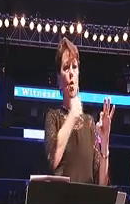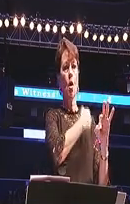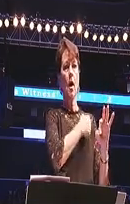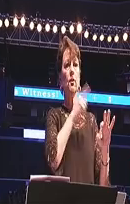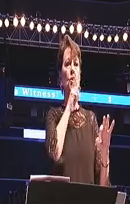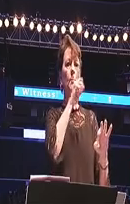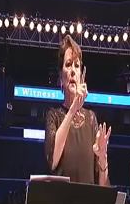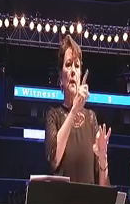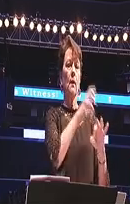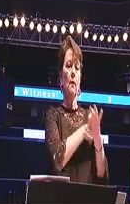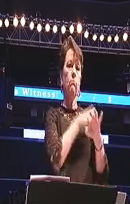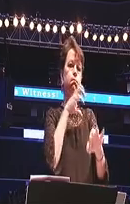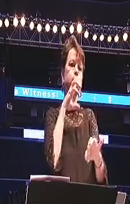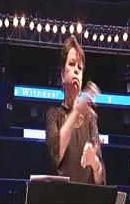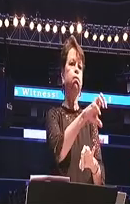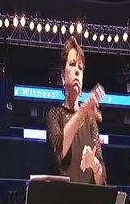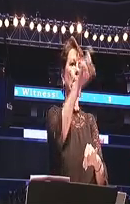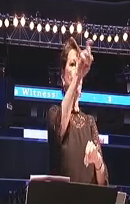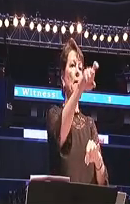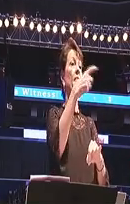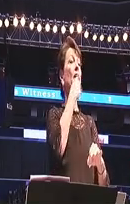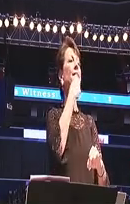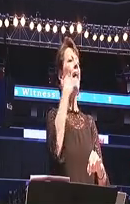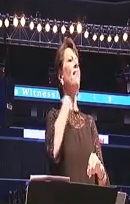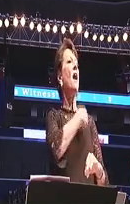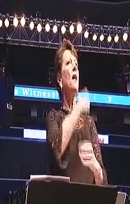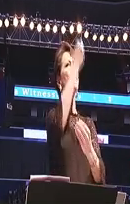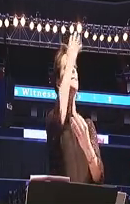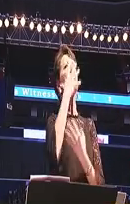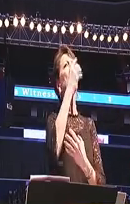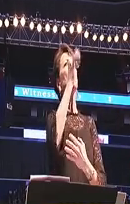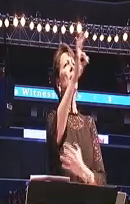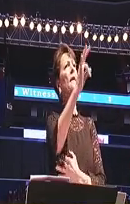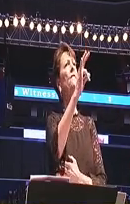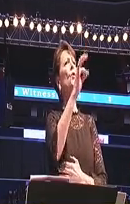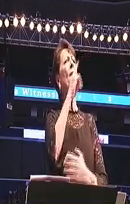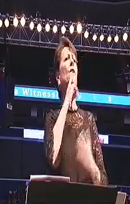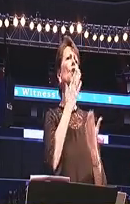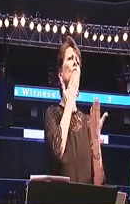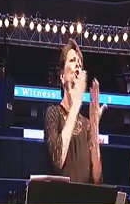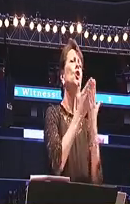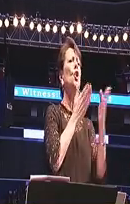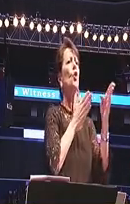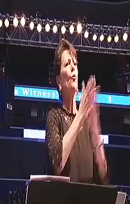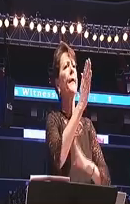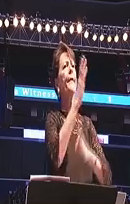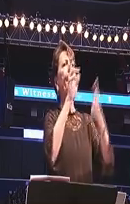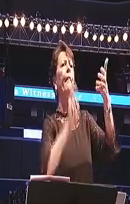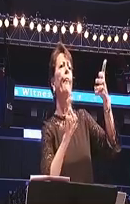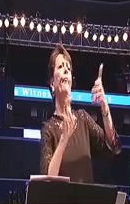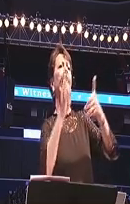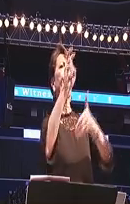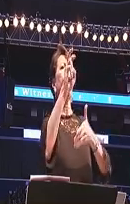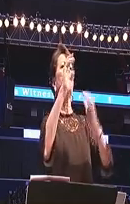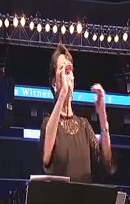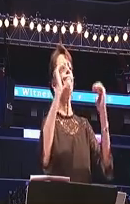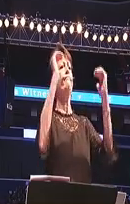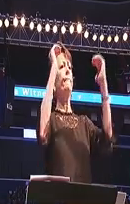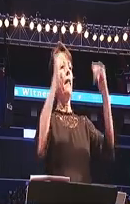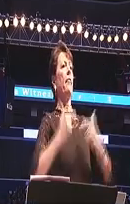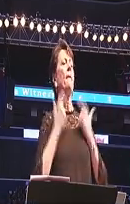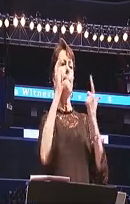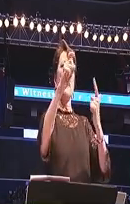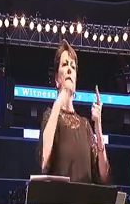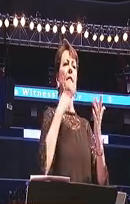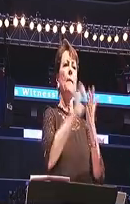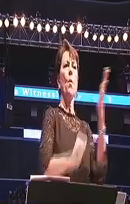abortion. They're telling us that to get a good career, to be able to rise in this life, that we need abortion.